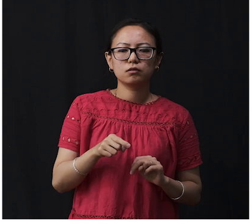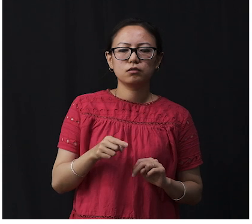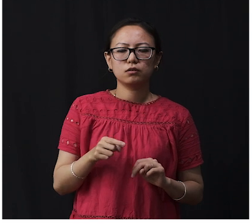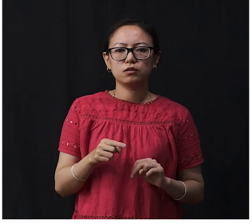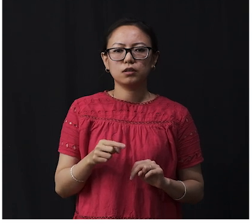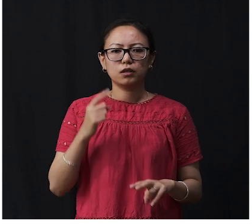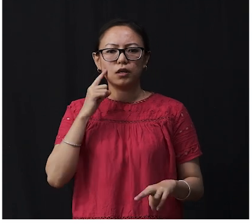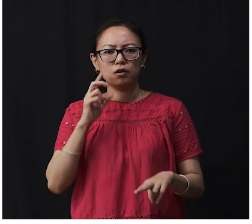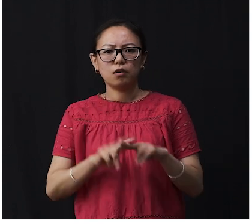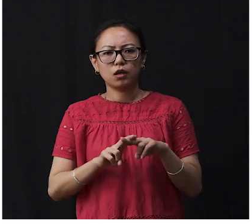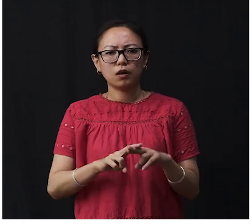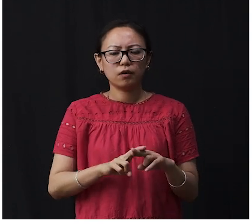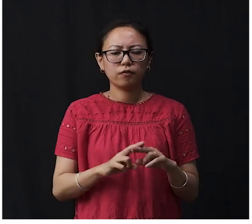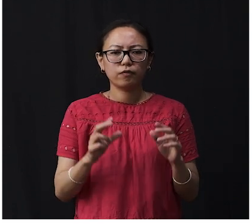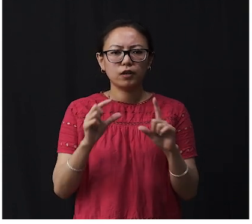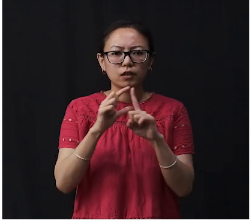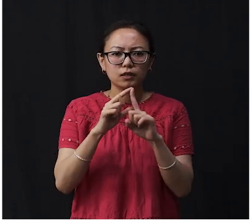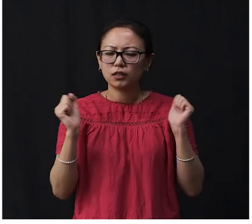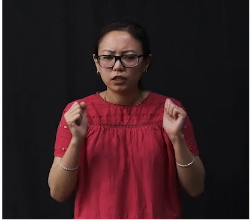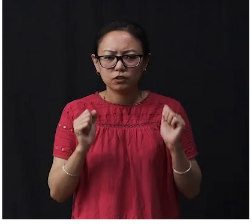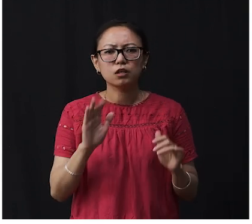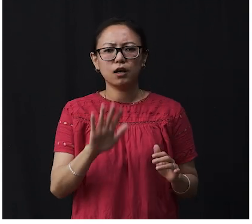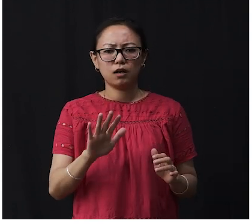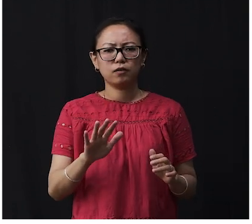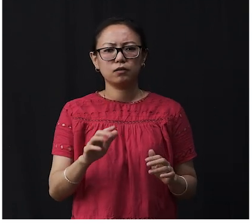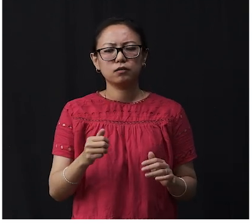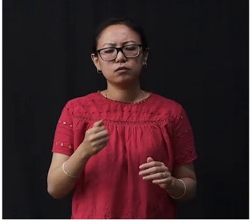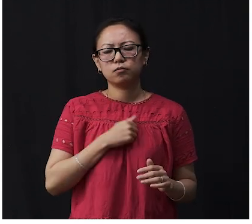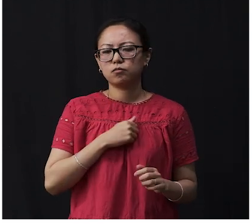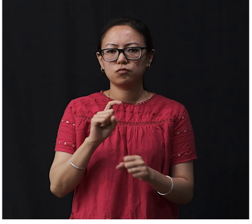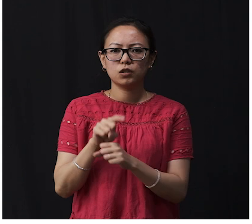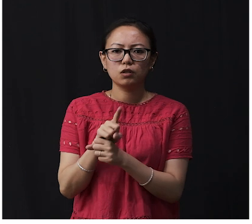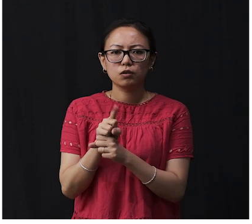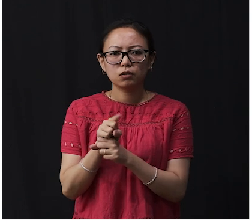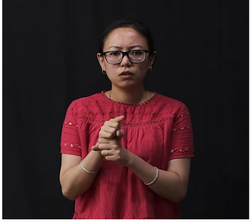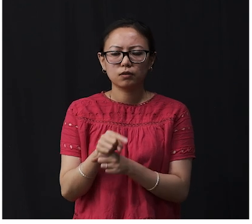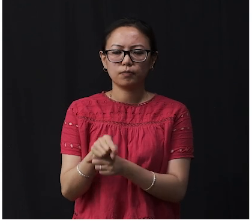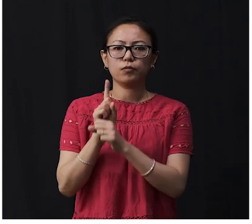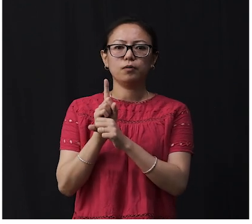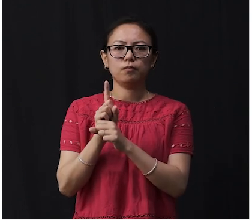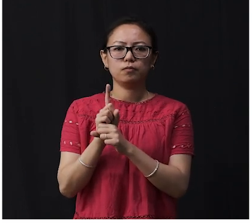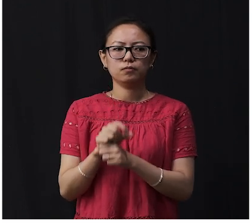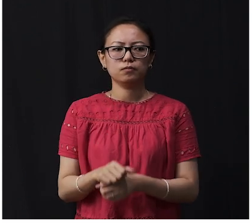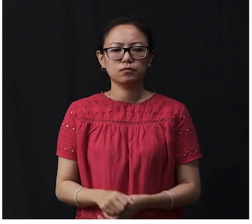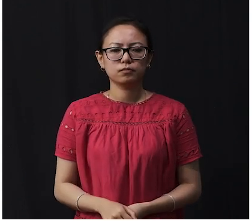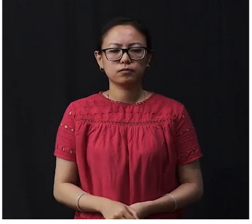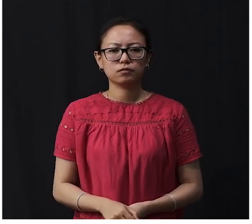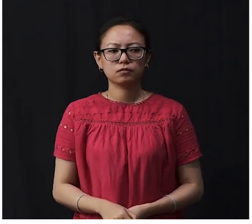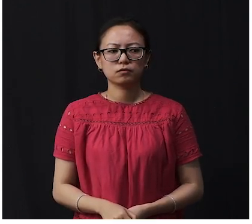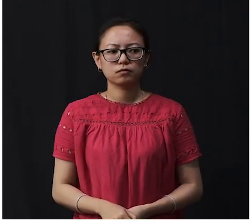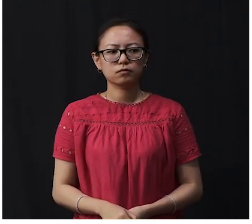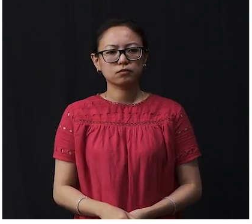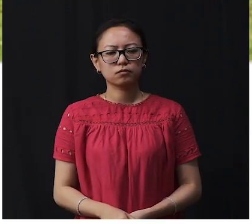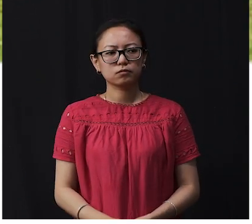And when rabbits sense danger or feel that they are not safe, they bob up their tails.